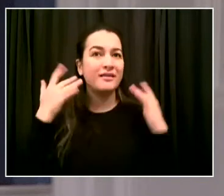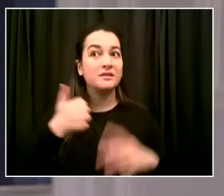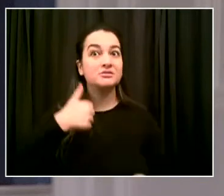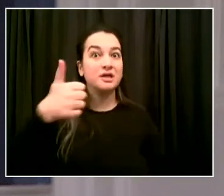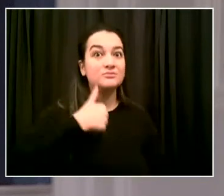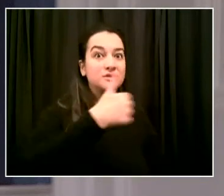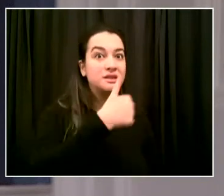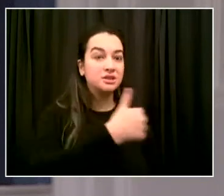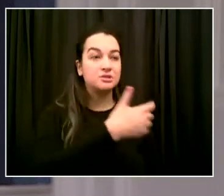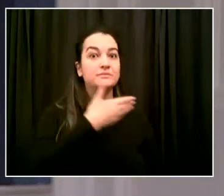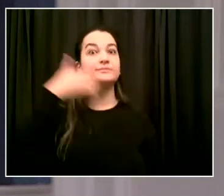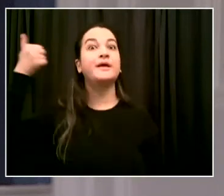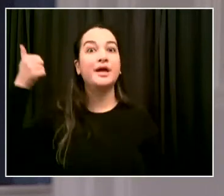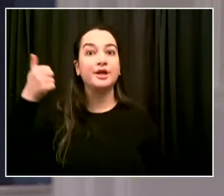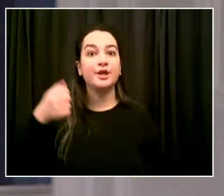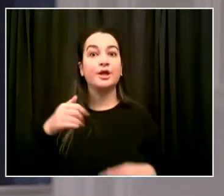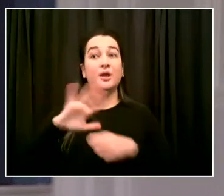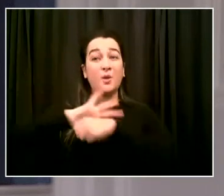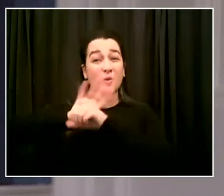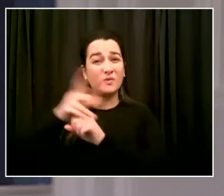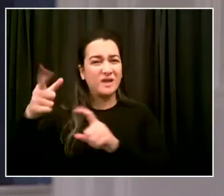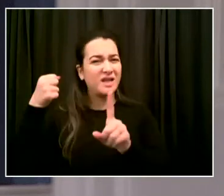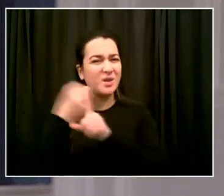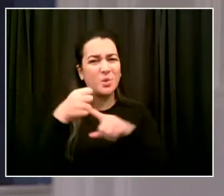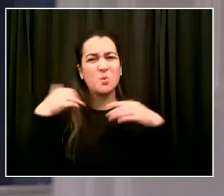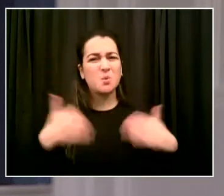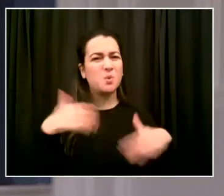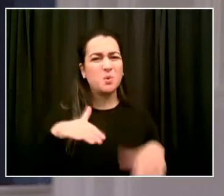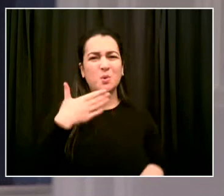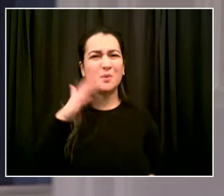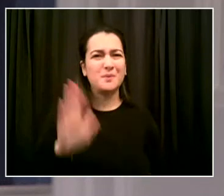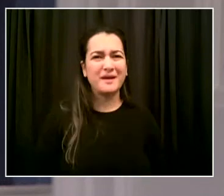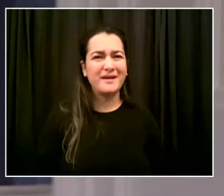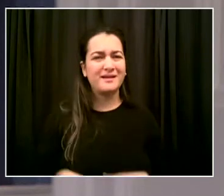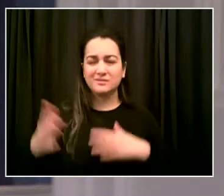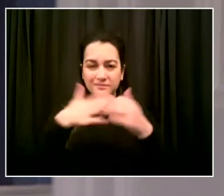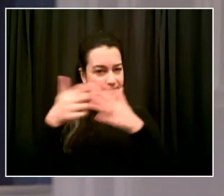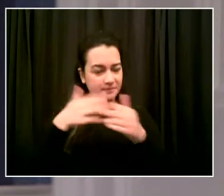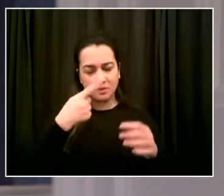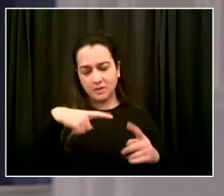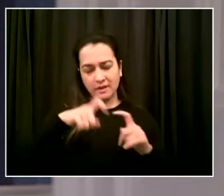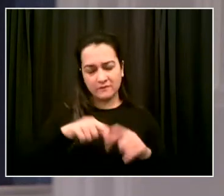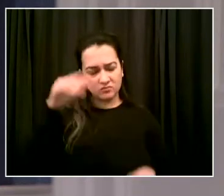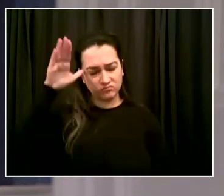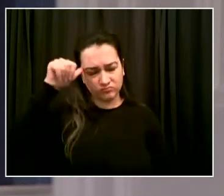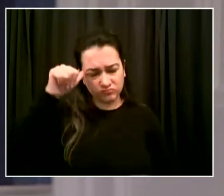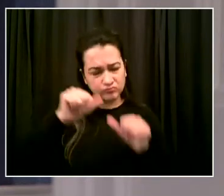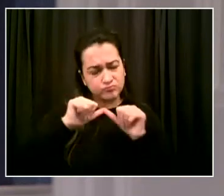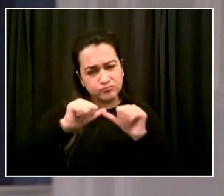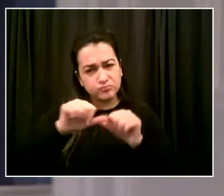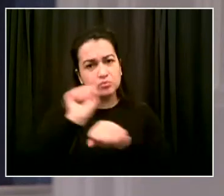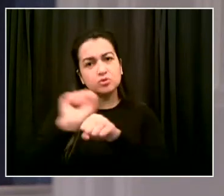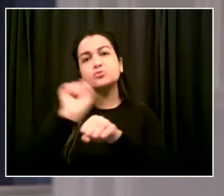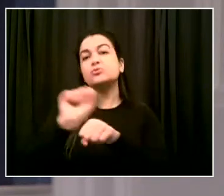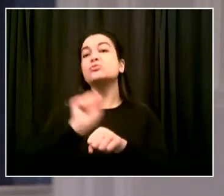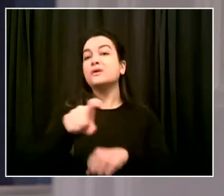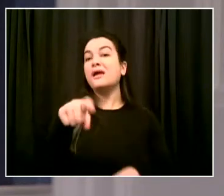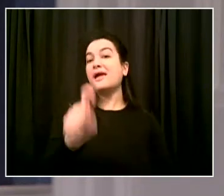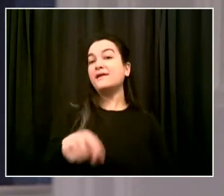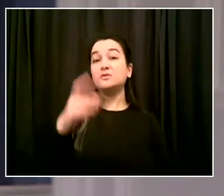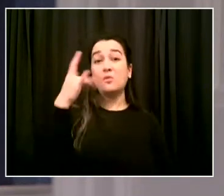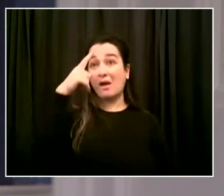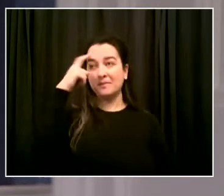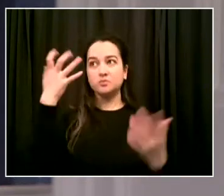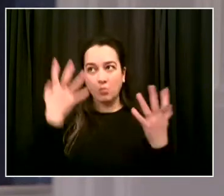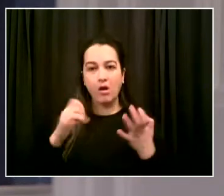mayor's leadership and the incredible dedication of the New Yorkers who serve the department, we made lasting and transformational improvements to the urban